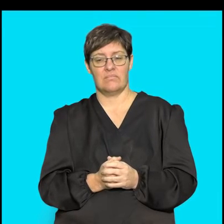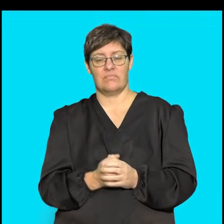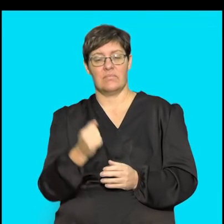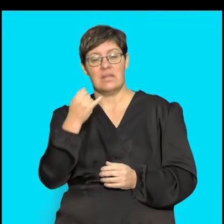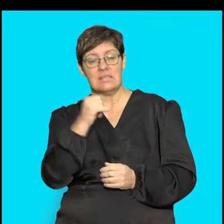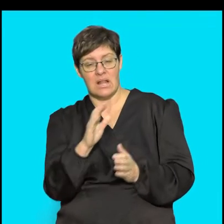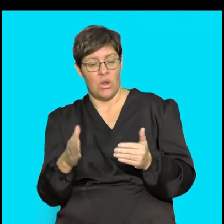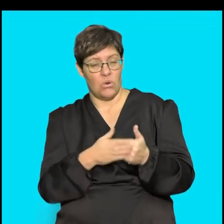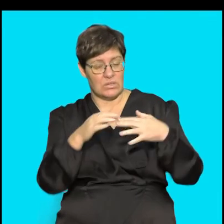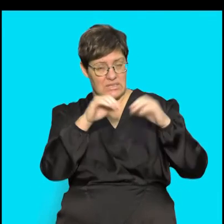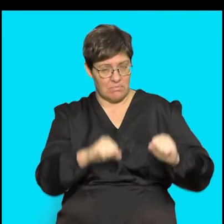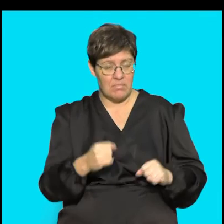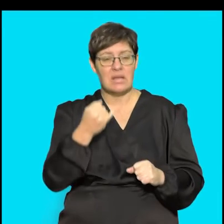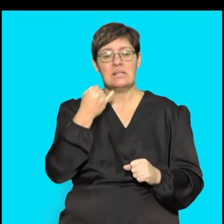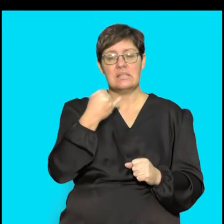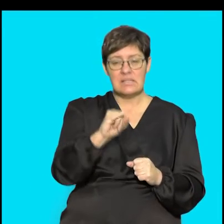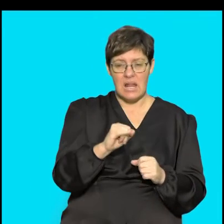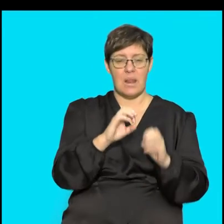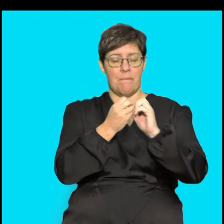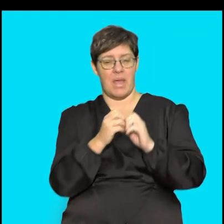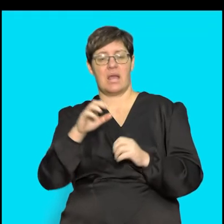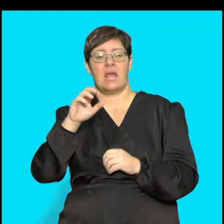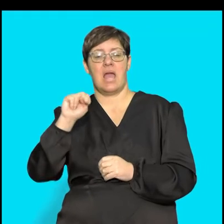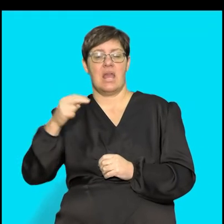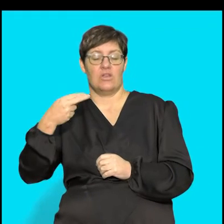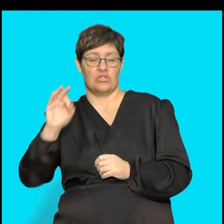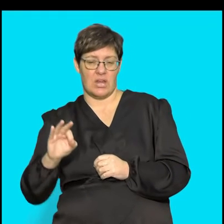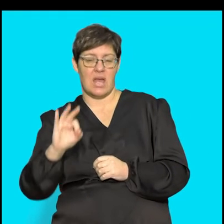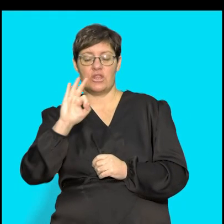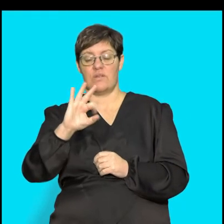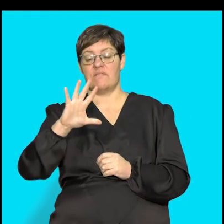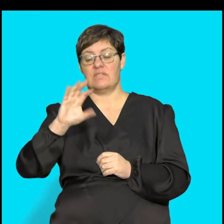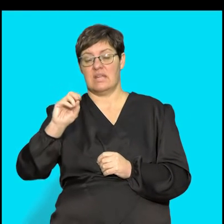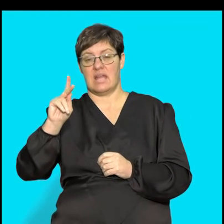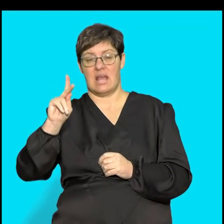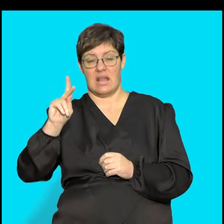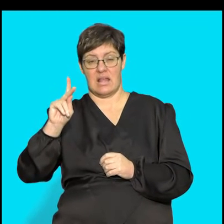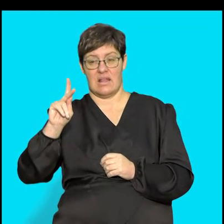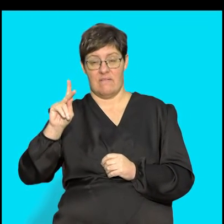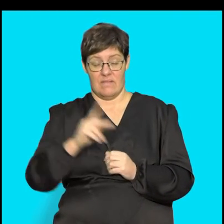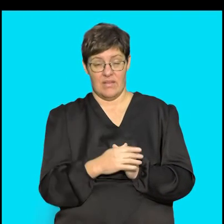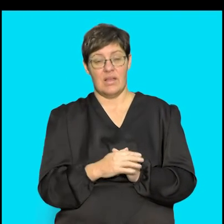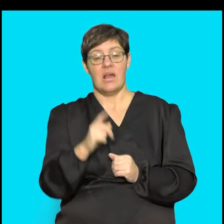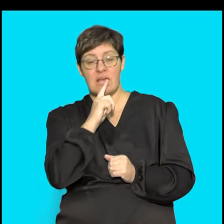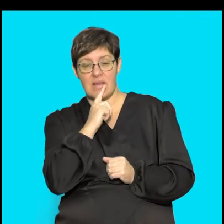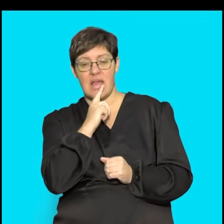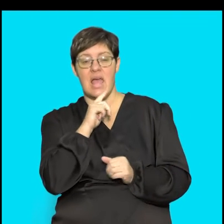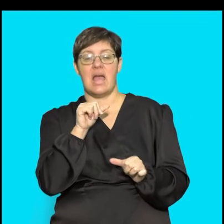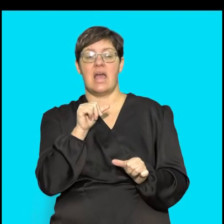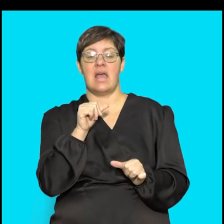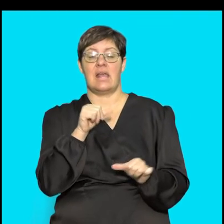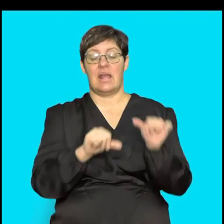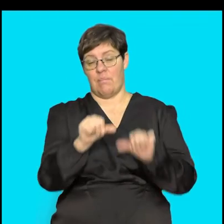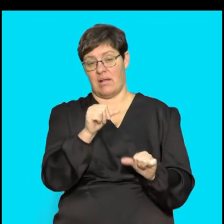We're still in the closed system and we're still busy making ammonia at 350 Kelvin, and it is at